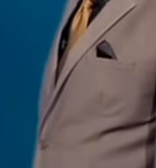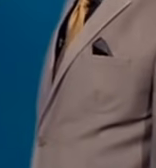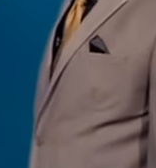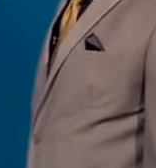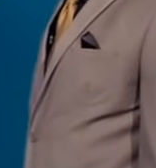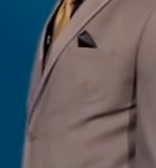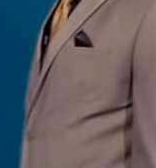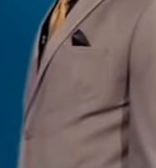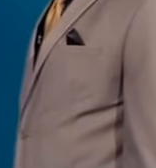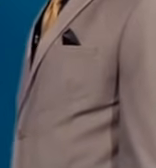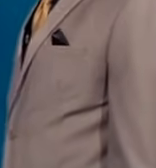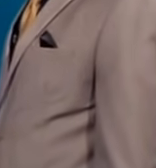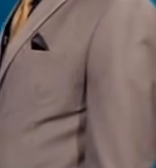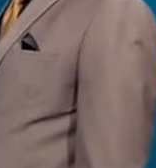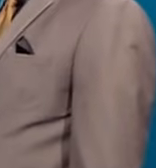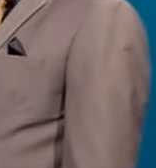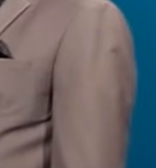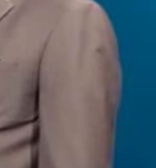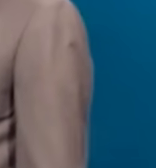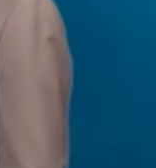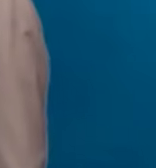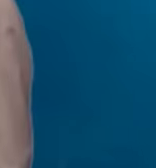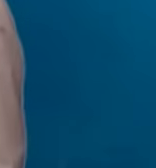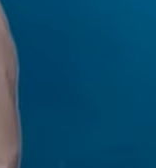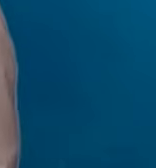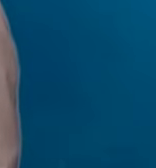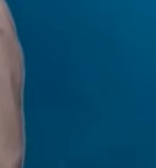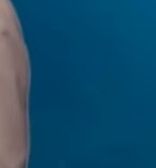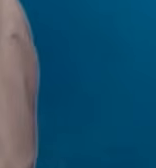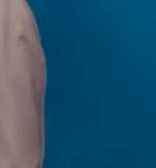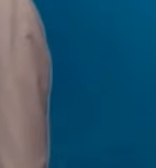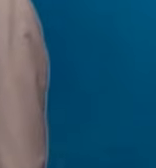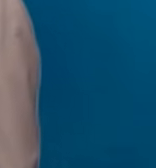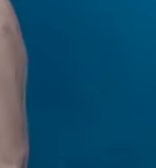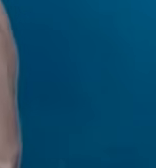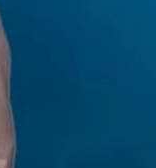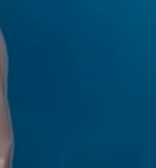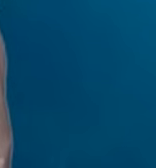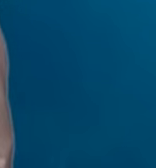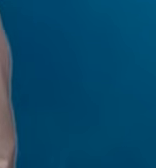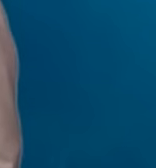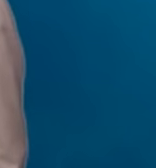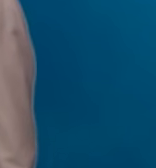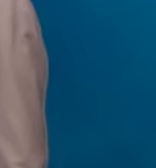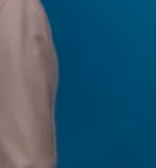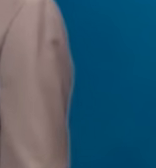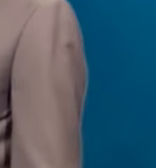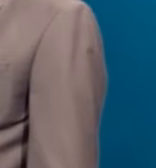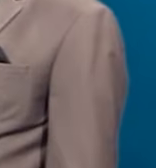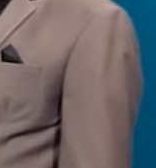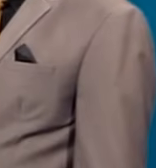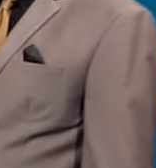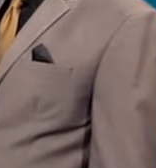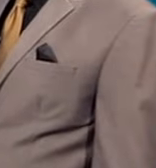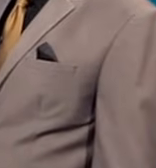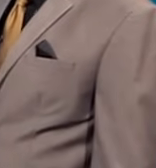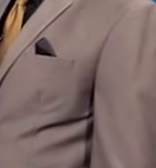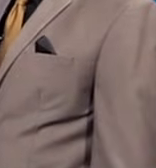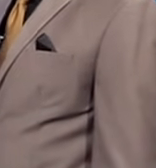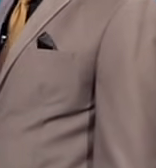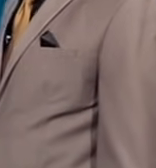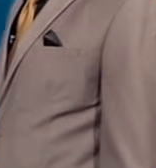lemoša gabotse magašo ra tlhokomeleng re ka ba le pula tše maatla tšeo di tla farafara ke moya mentši go le ka lewatle mare maphoto a mantsi a tla roga bjalo ka